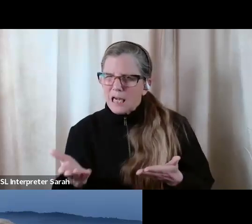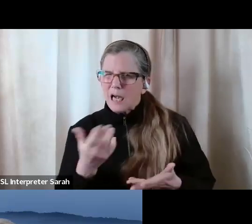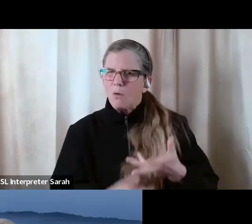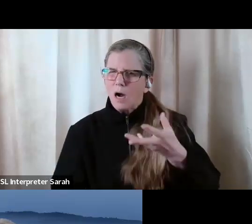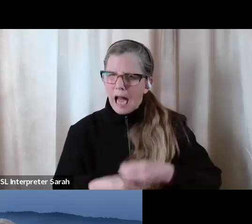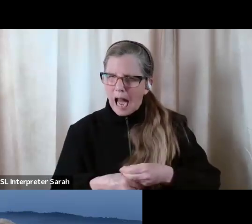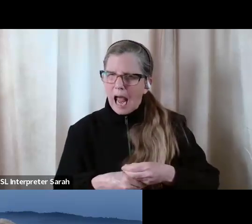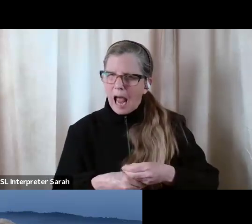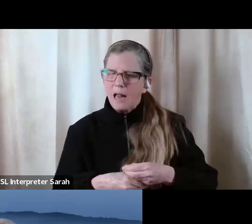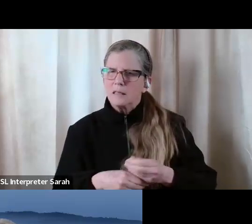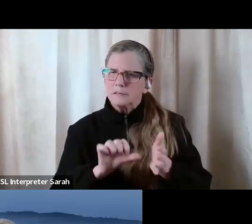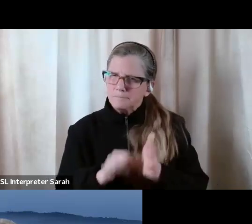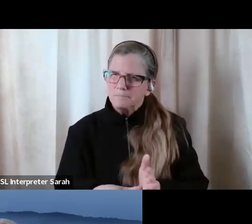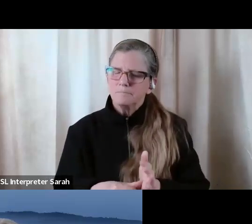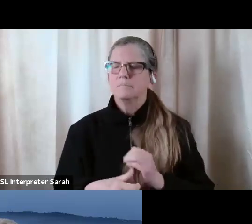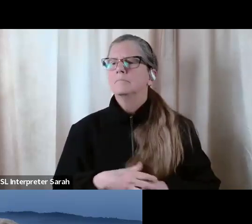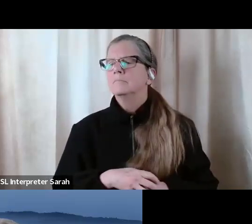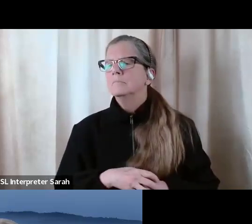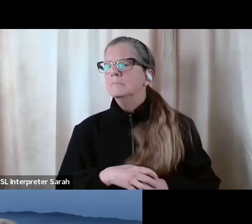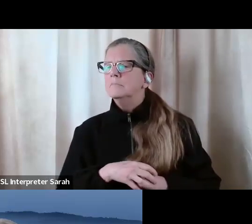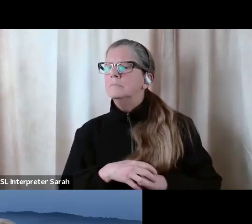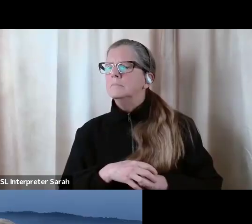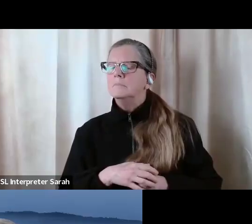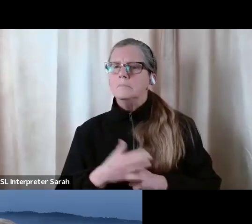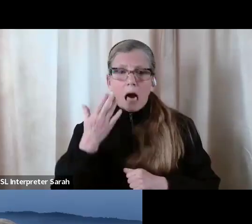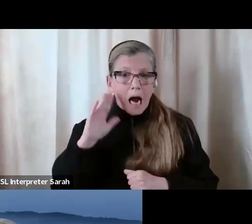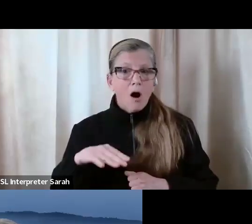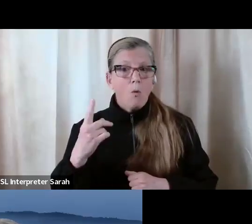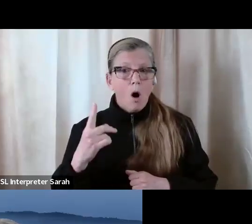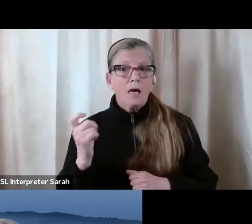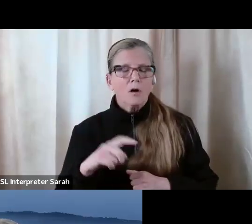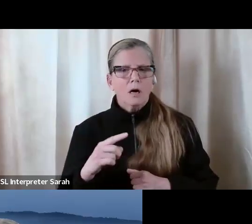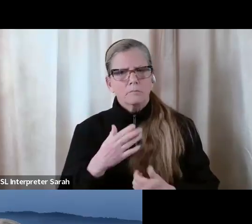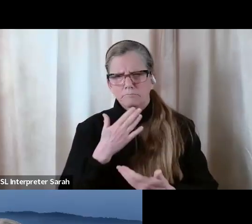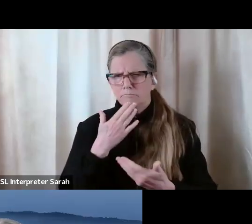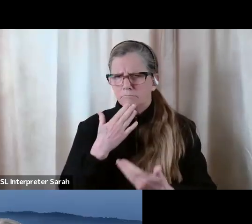point out that, because I know one of the questions, thank you for sharing,